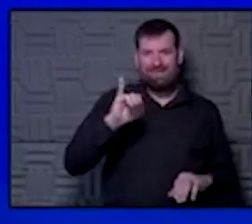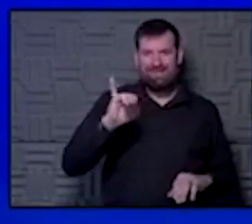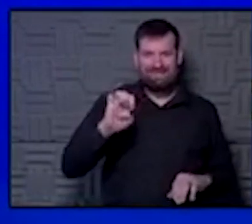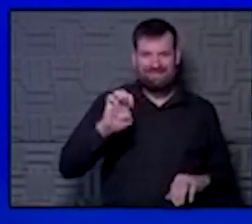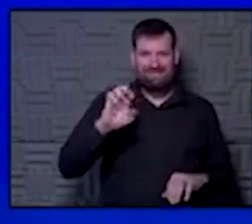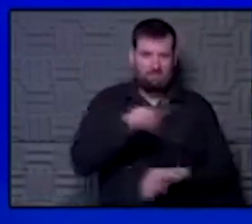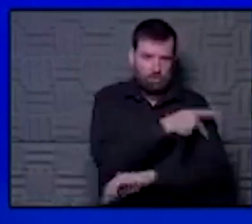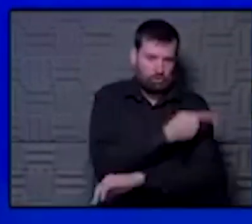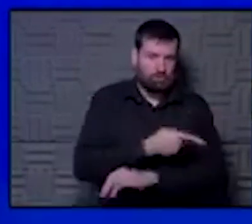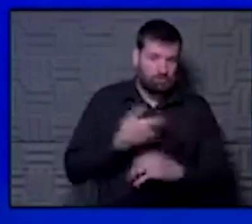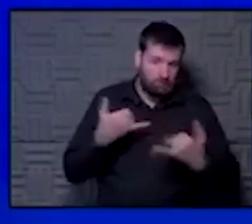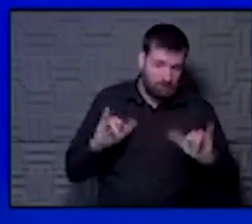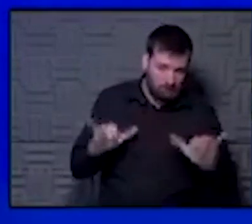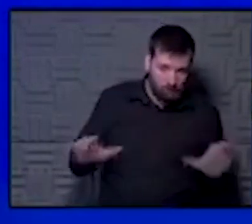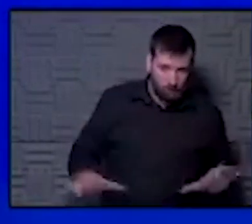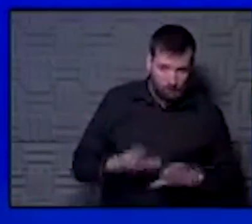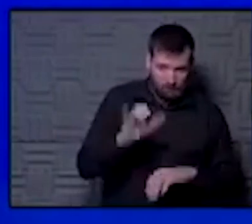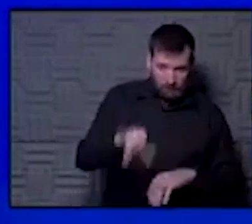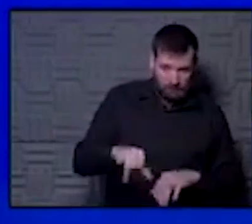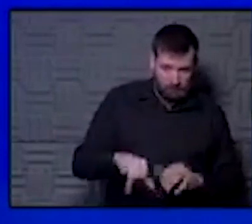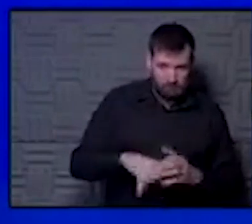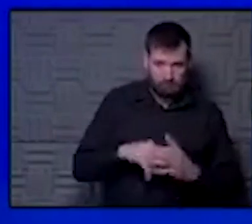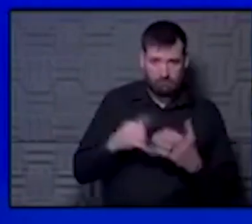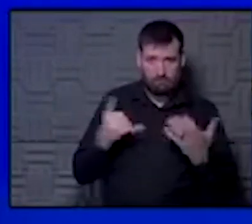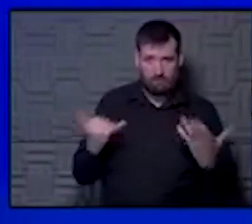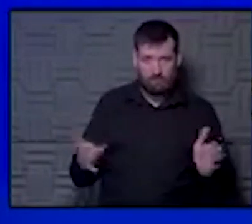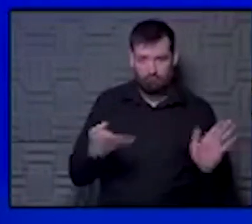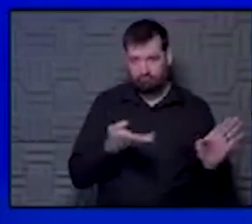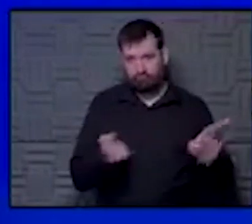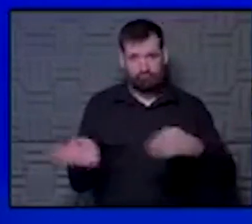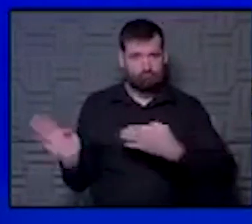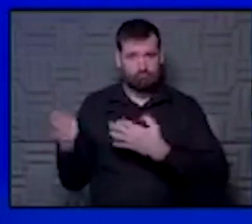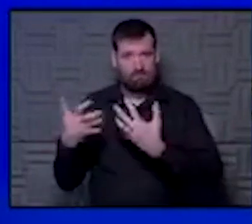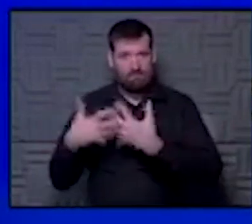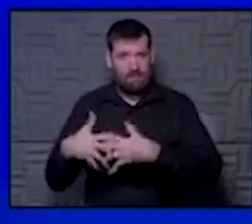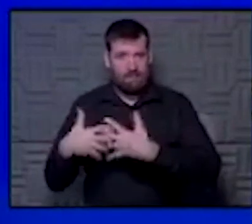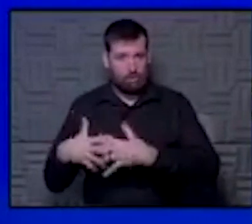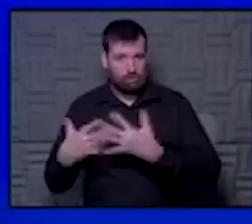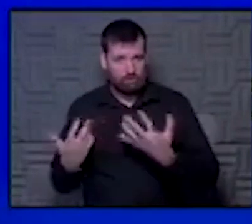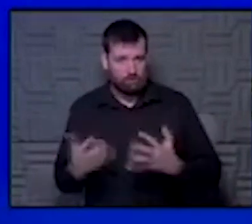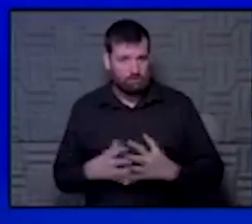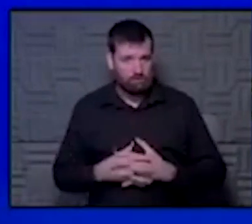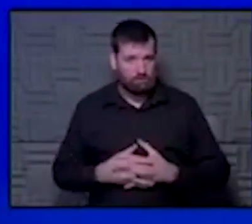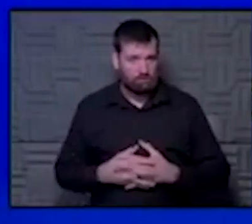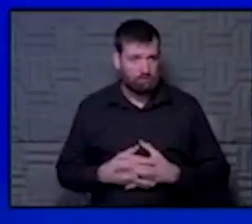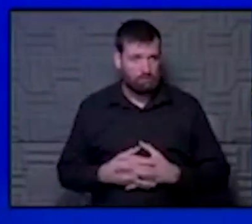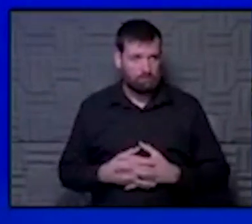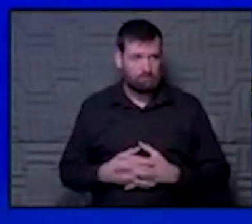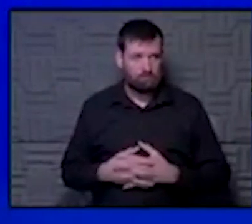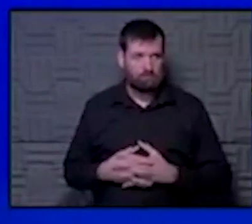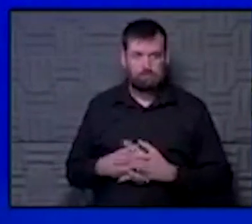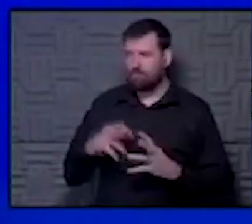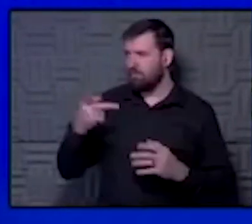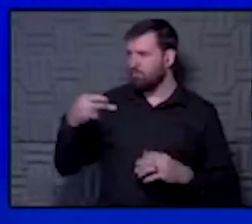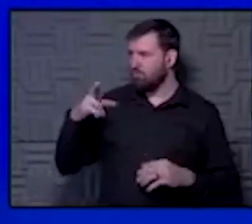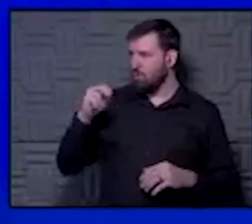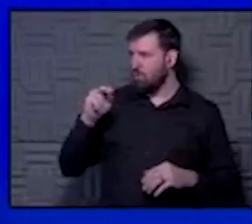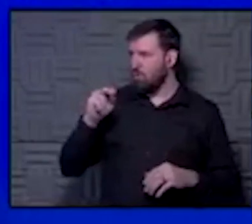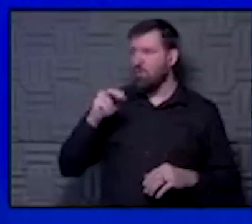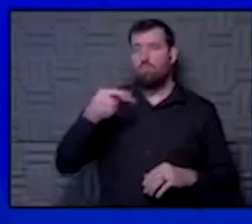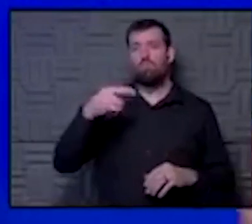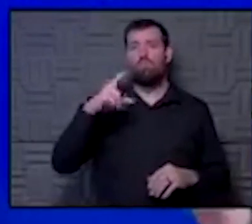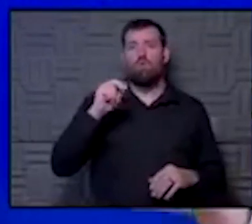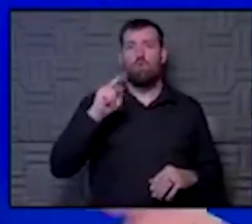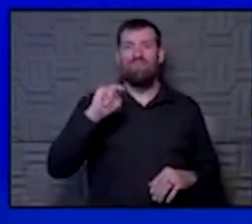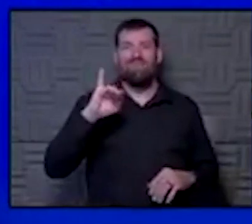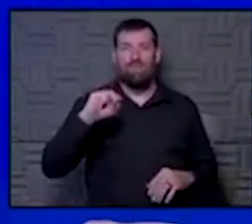are they still doing that with COVID patients now that we're getting away from ventilators a little bit? And you might define what proning means. Yeah, so proning just